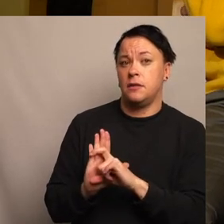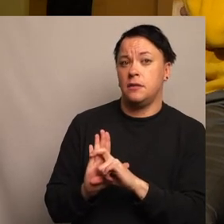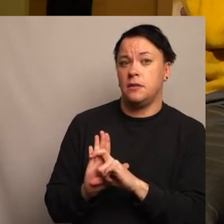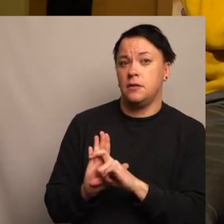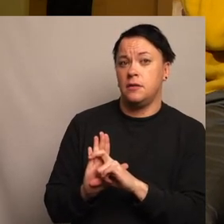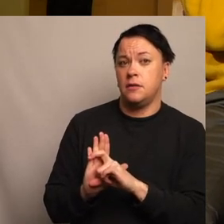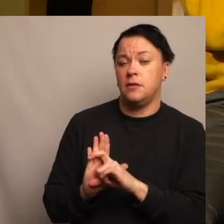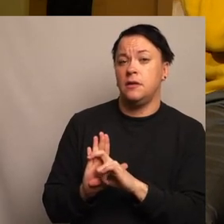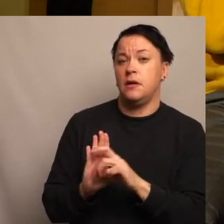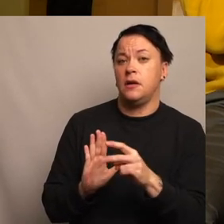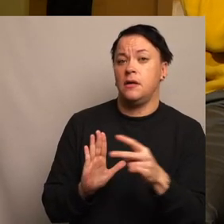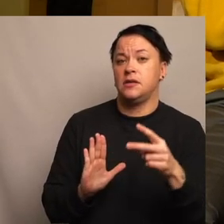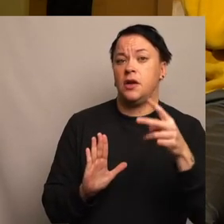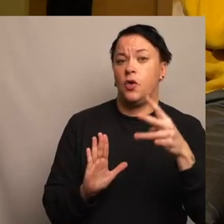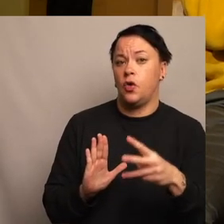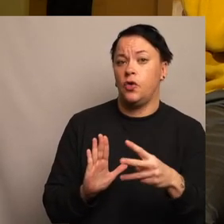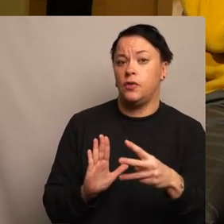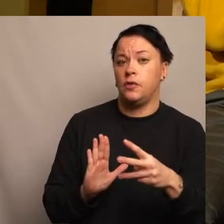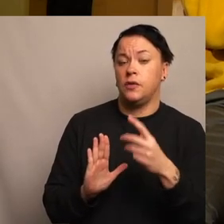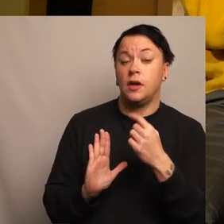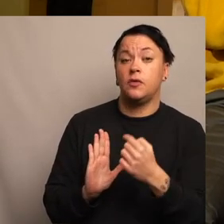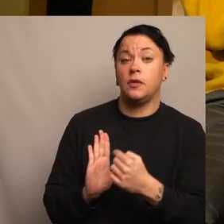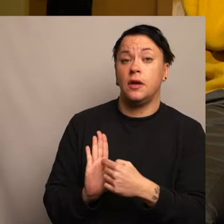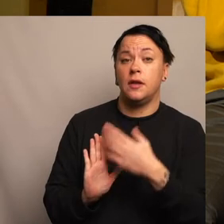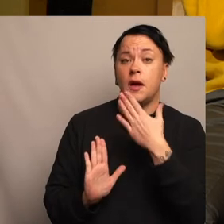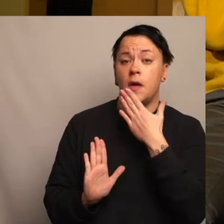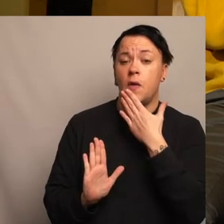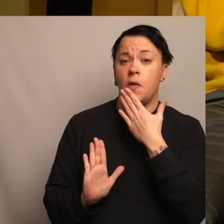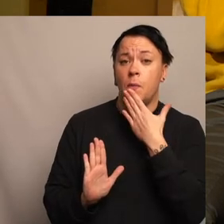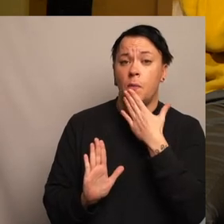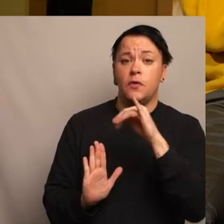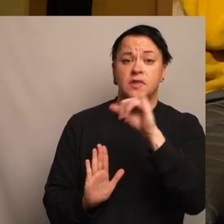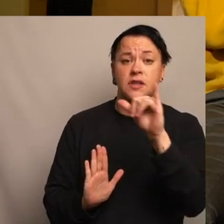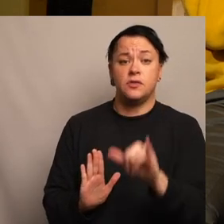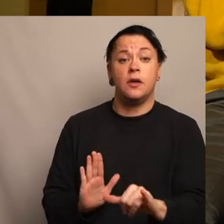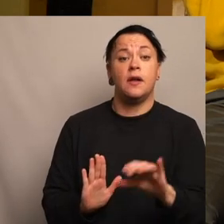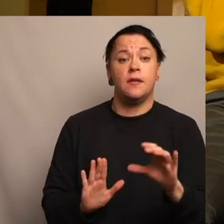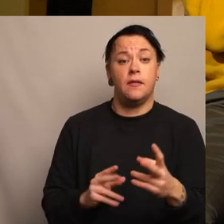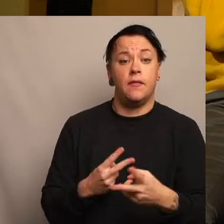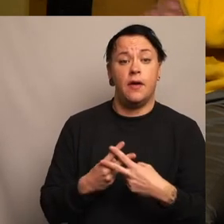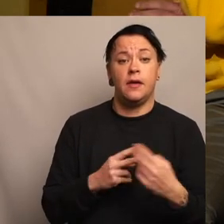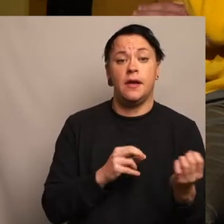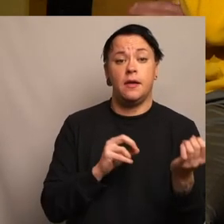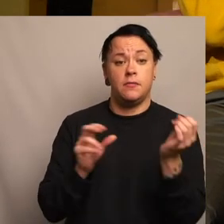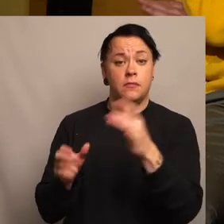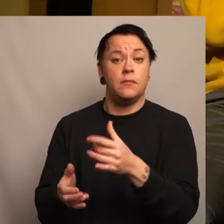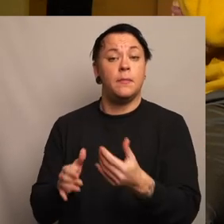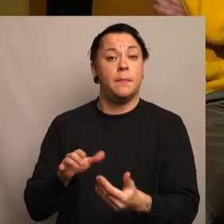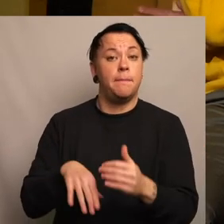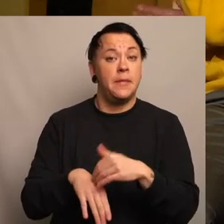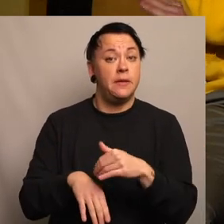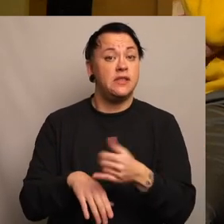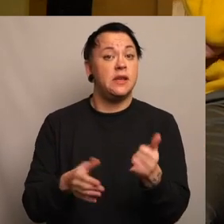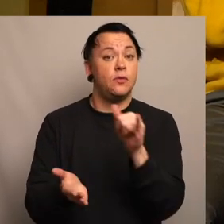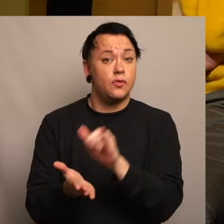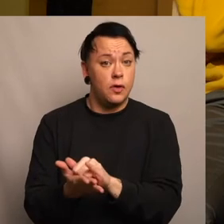230 that criminalized homosexuality, and the homosexual person can be in prison between 6 months to 3 years, depending on the judge